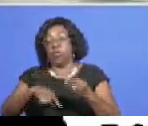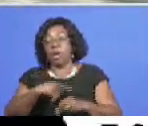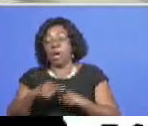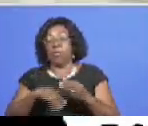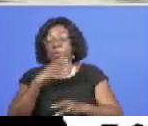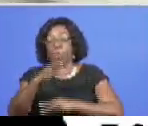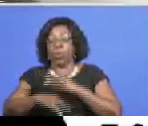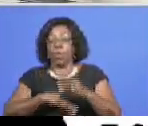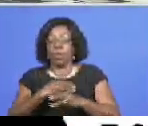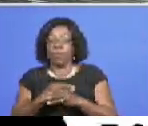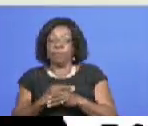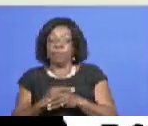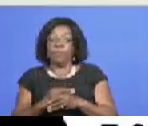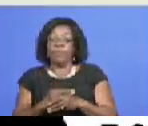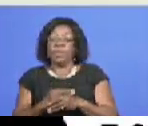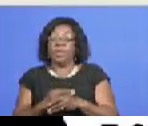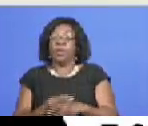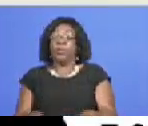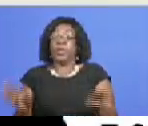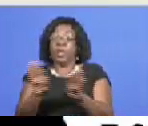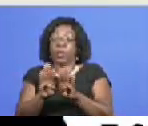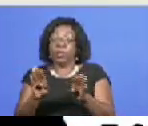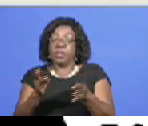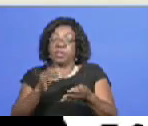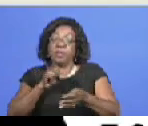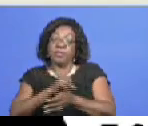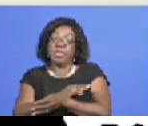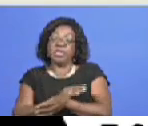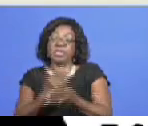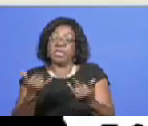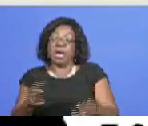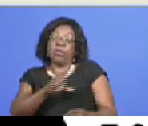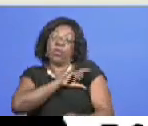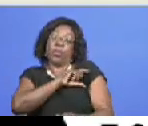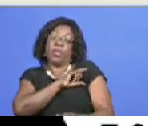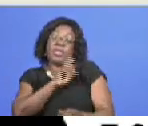our enforcement only goes so far. And so now the Royal Bahamas Police Force will take over.